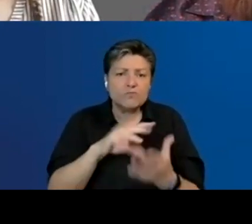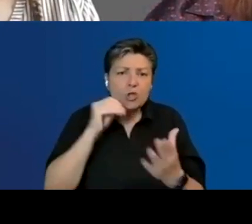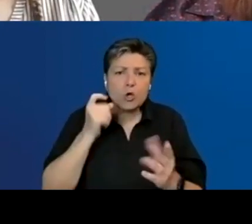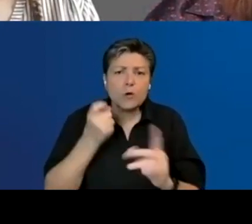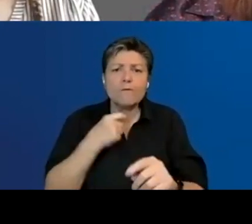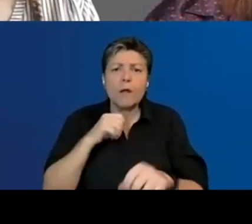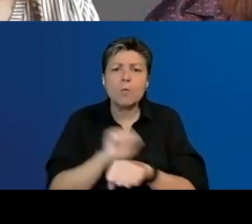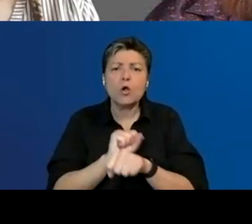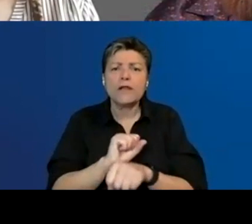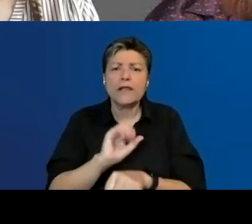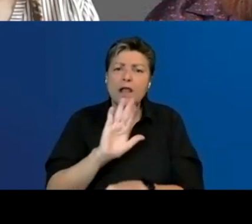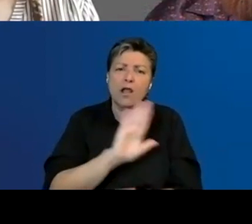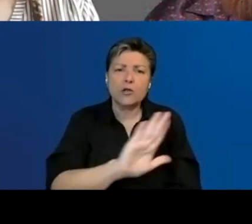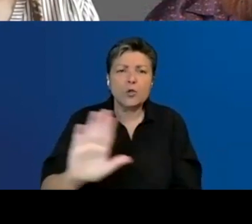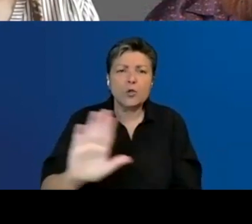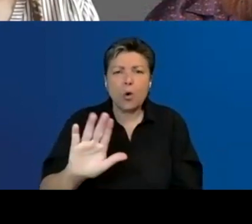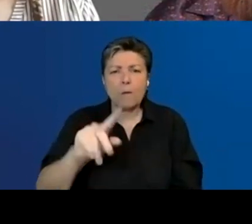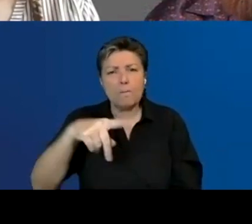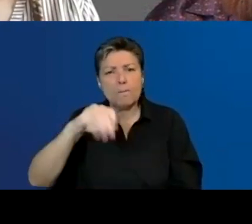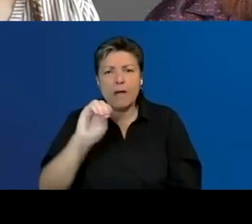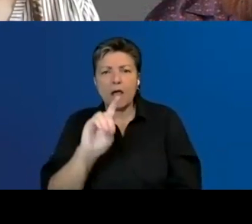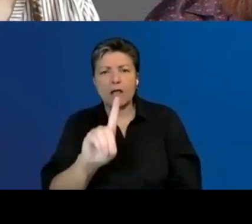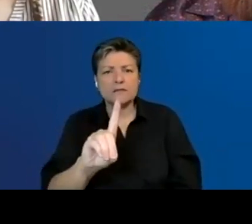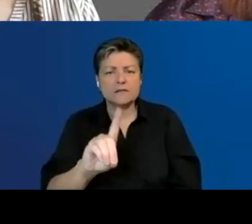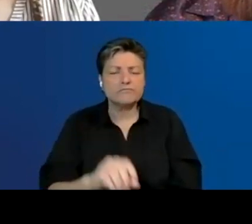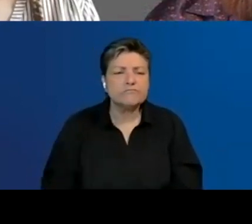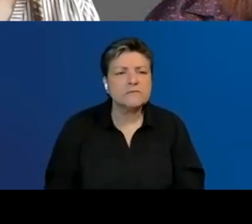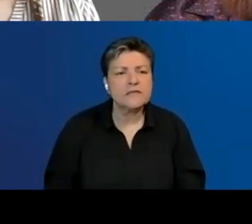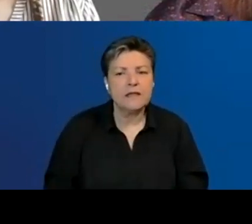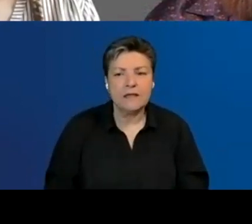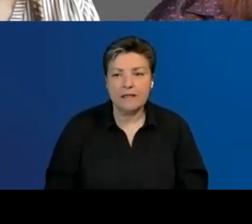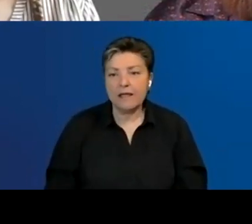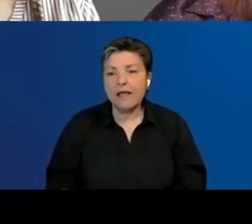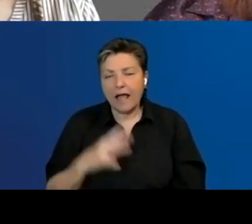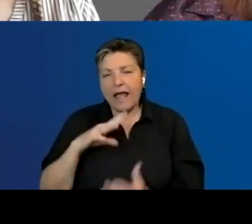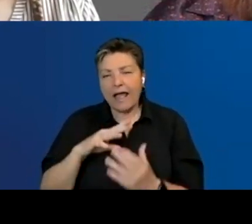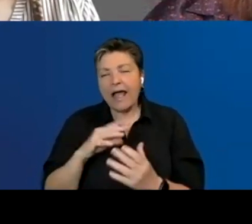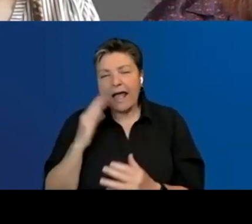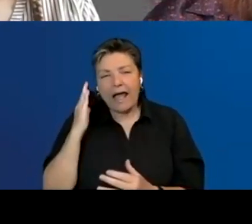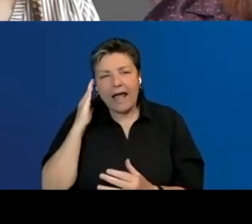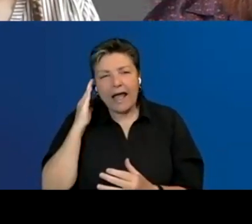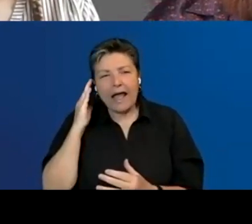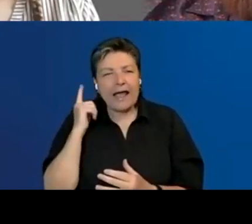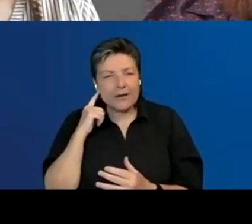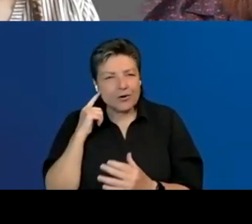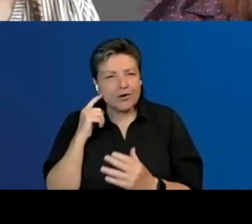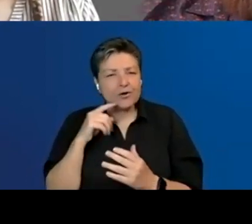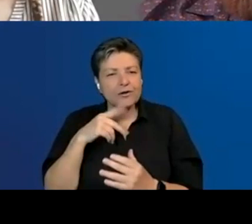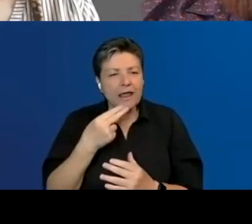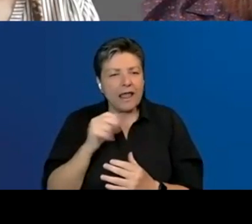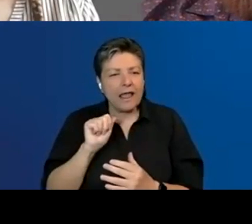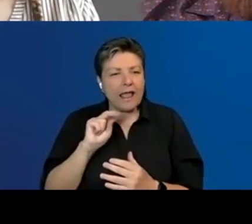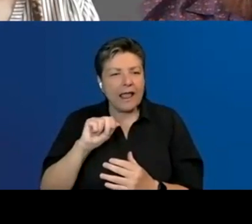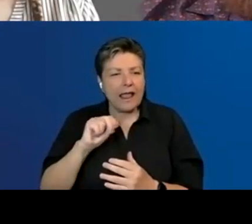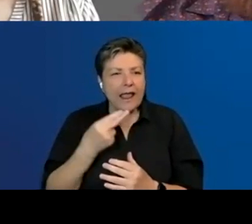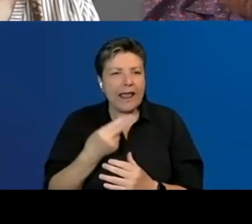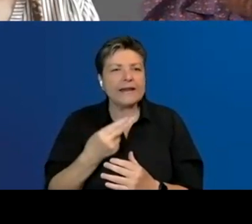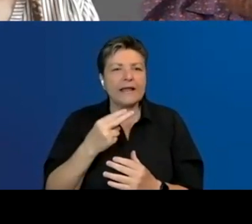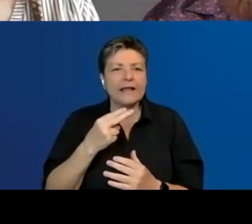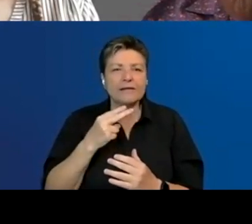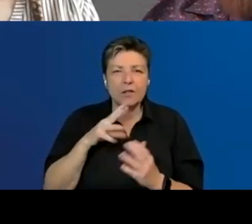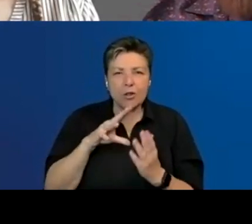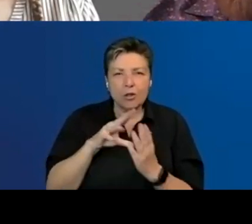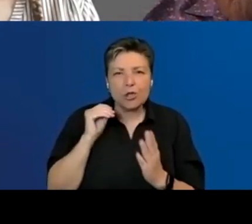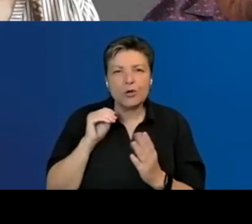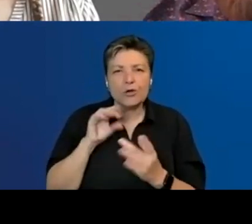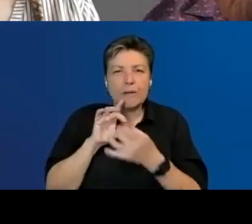worked on? Like, I sort of picked up that Hannah learned a bit about like distilling information and public speaking a bit, but